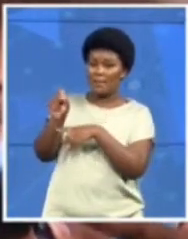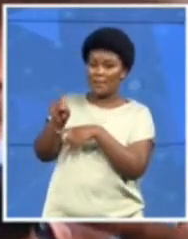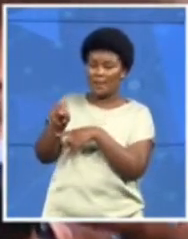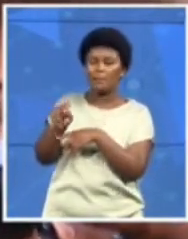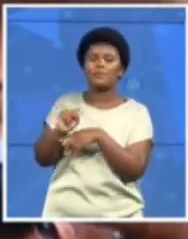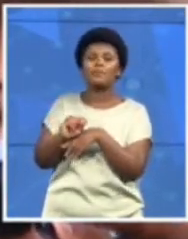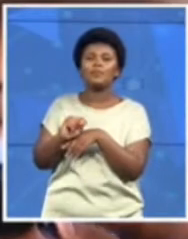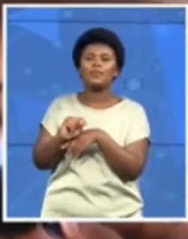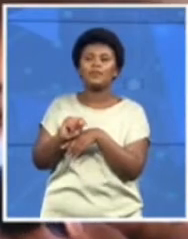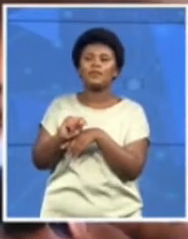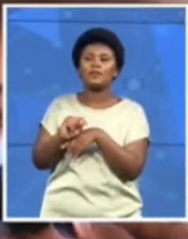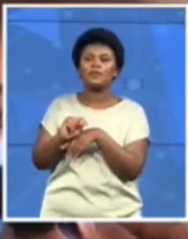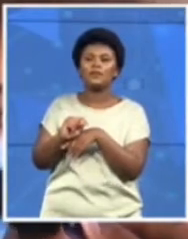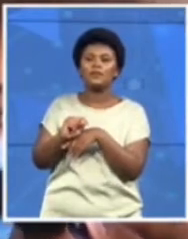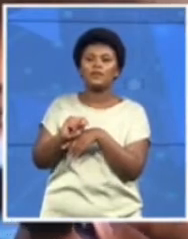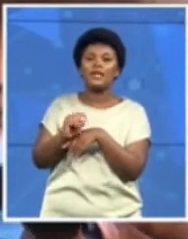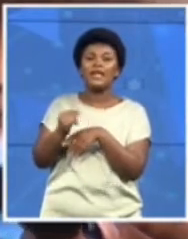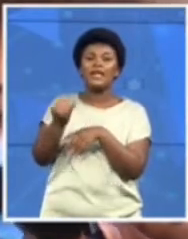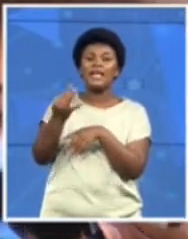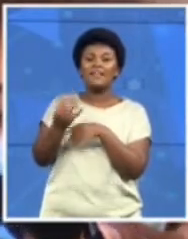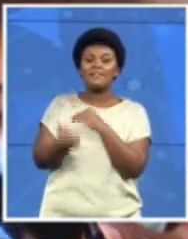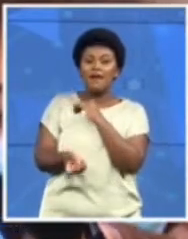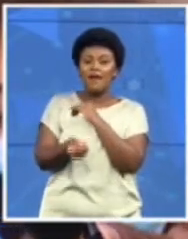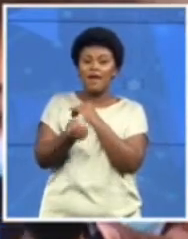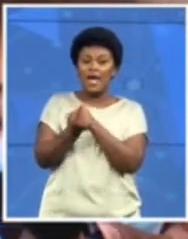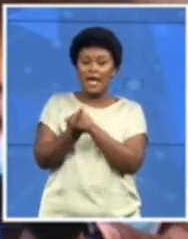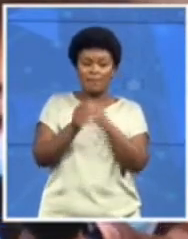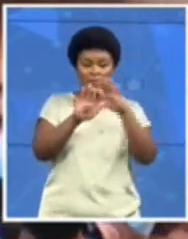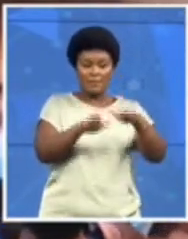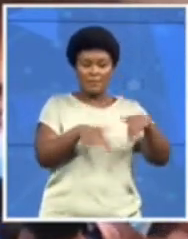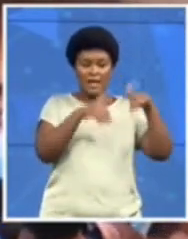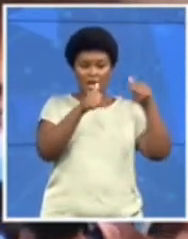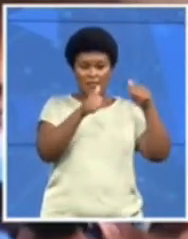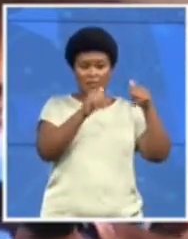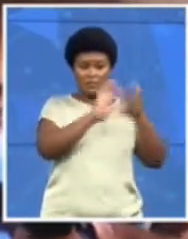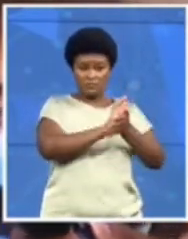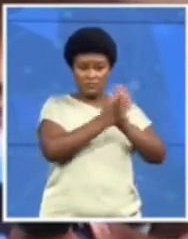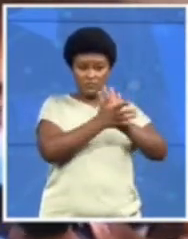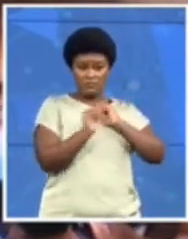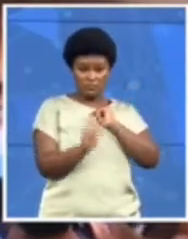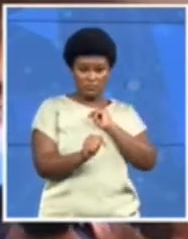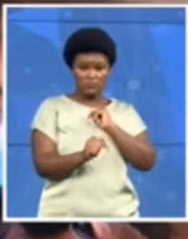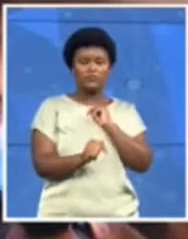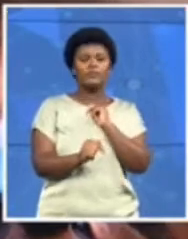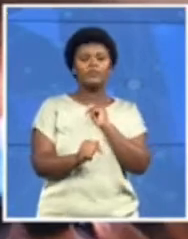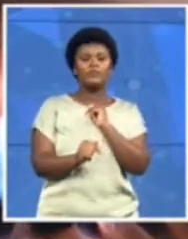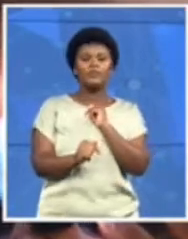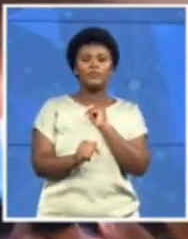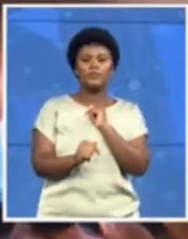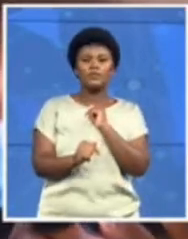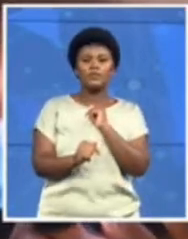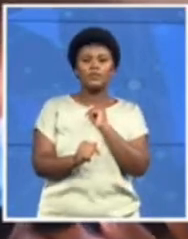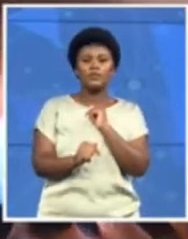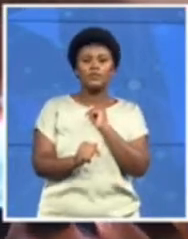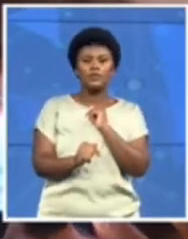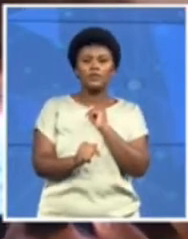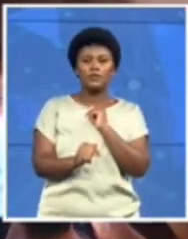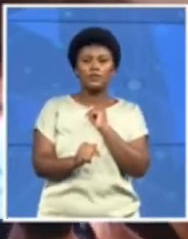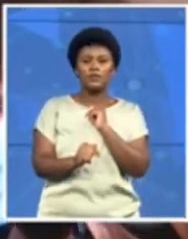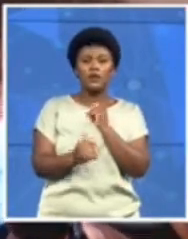scene is Parliament. It would be logical as well when someone is apprehended to be taken